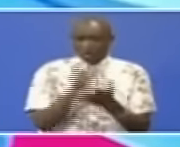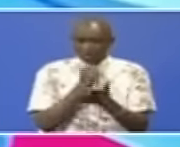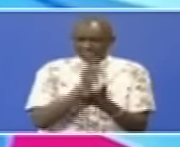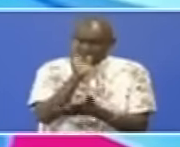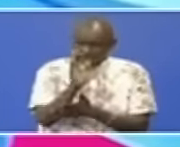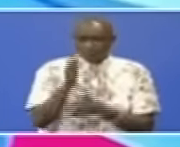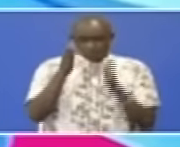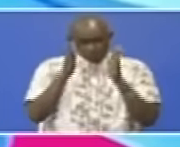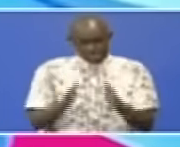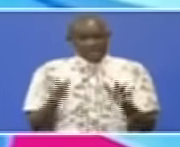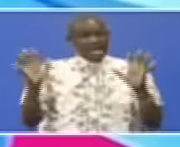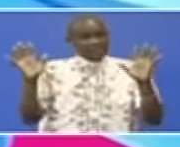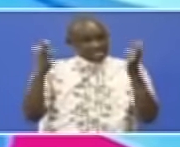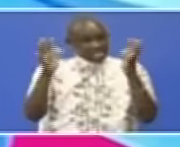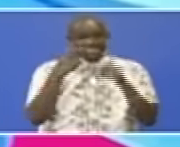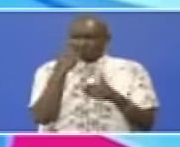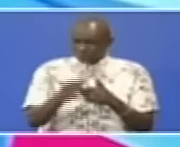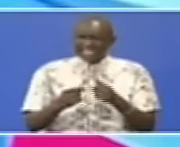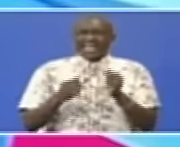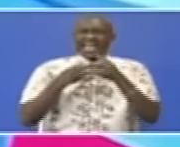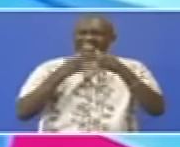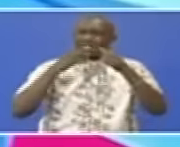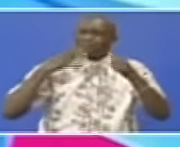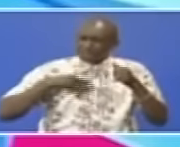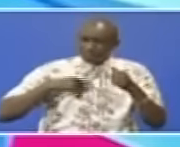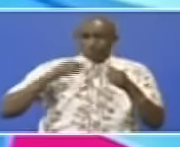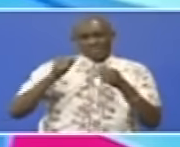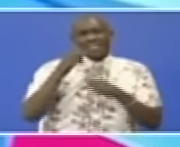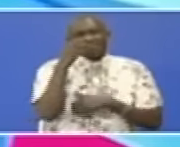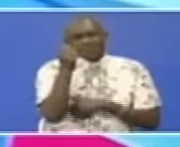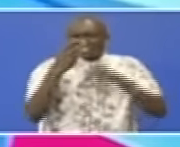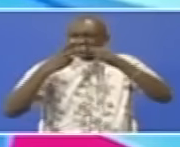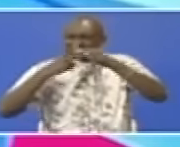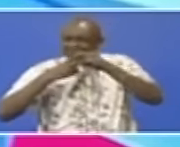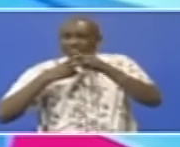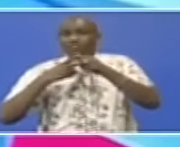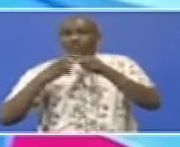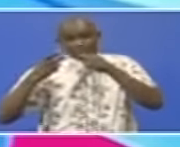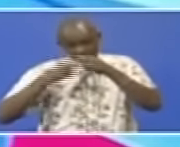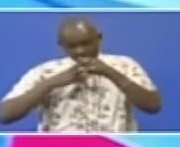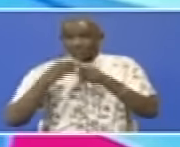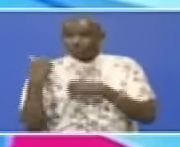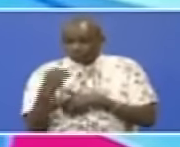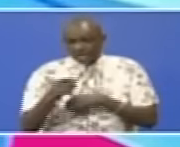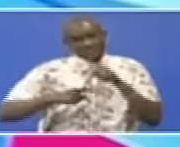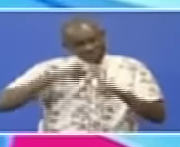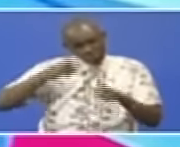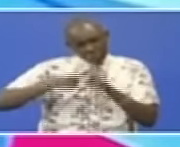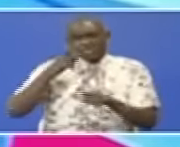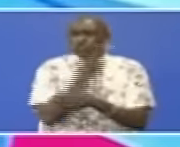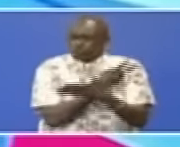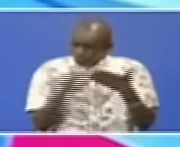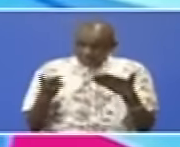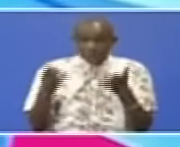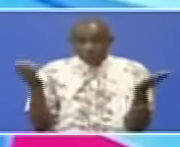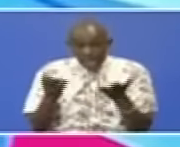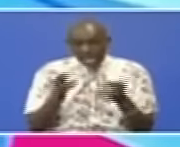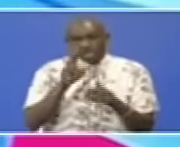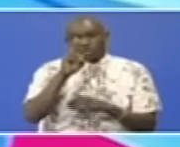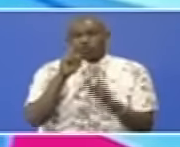of Humanitarian Affairs says at least 80 people, among them 57 children, have been killed in the past 2 weeks within